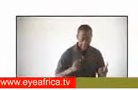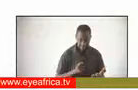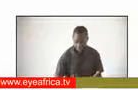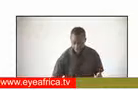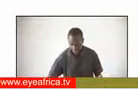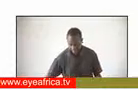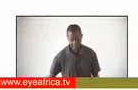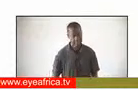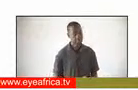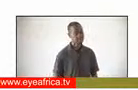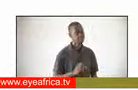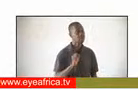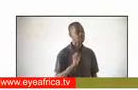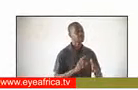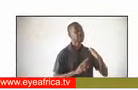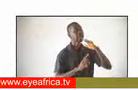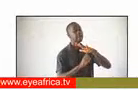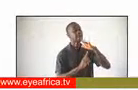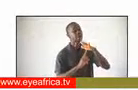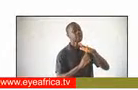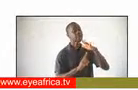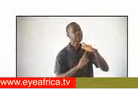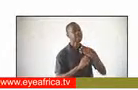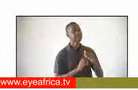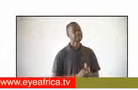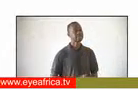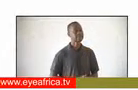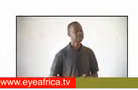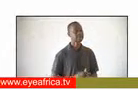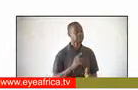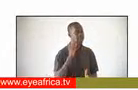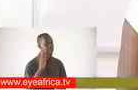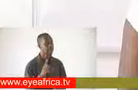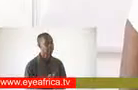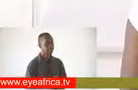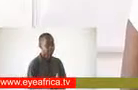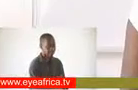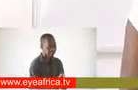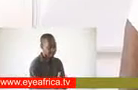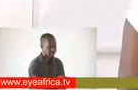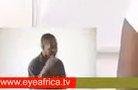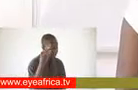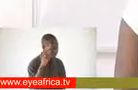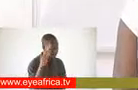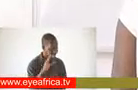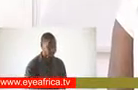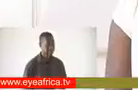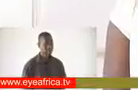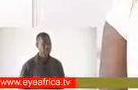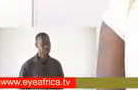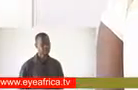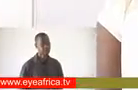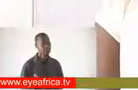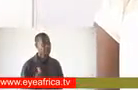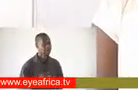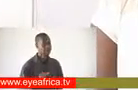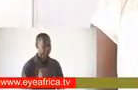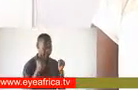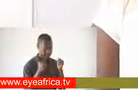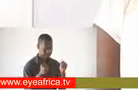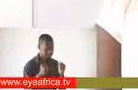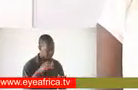So it will be very important if you follow the lesson, which will strengthen